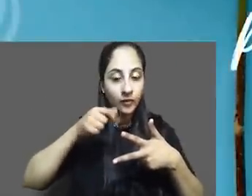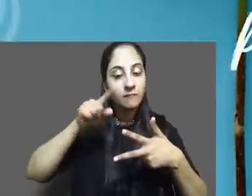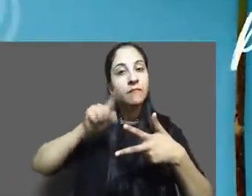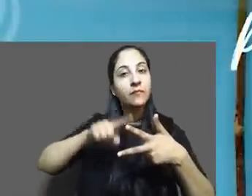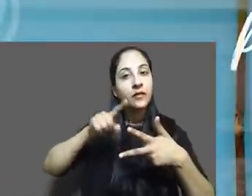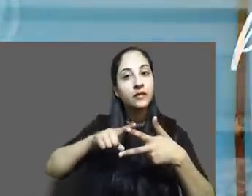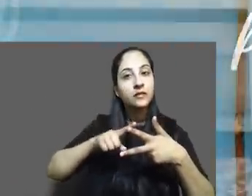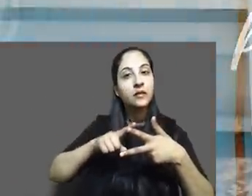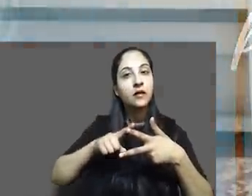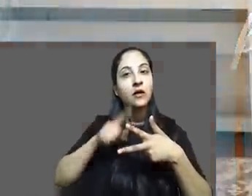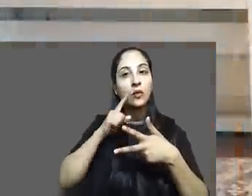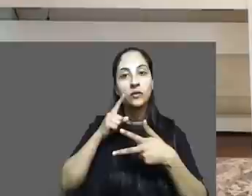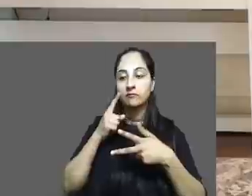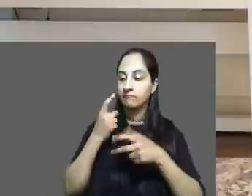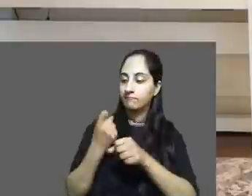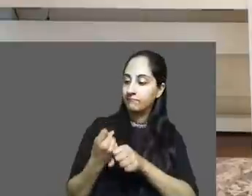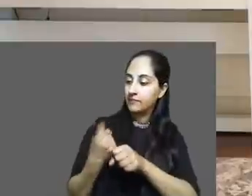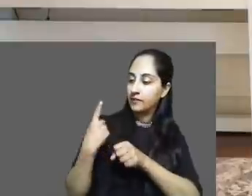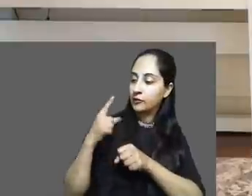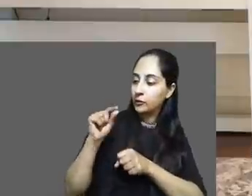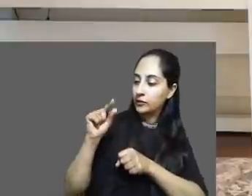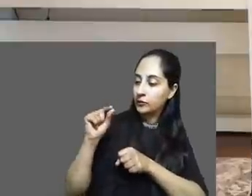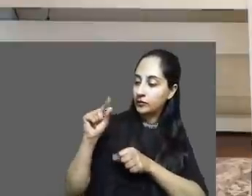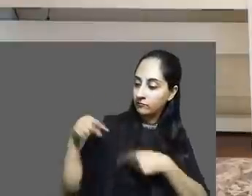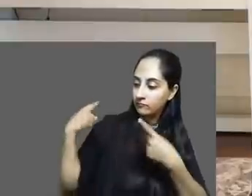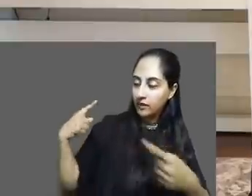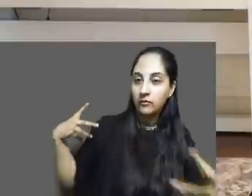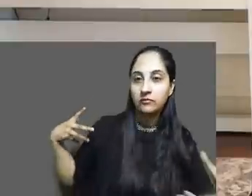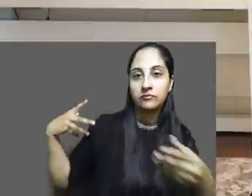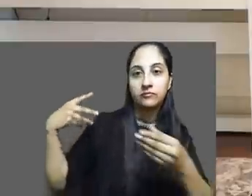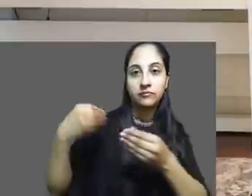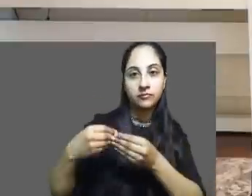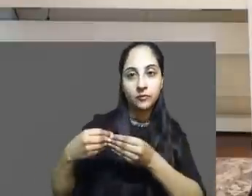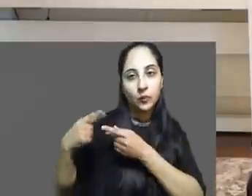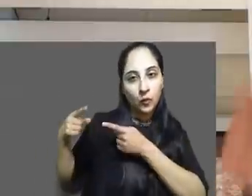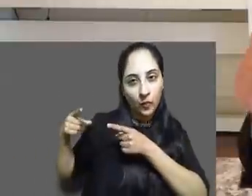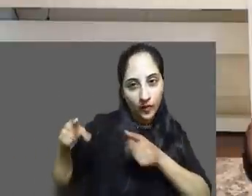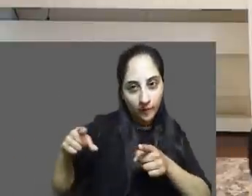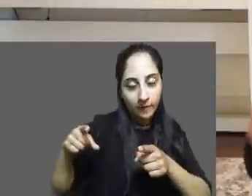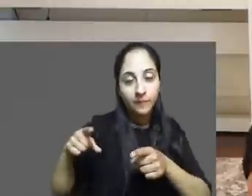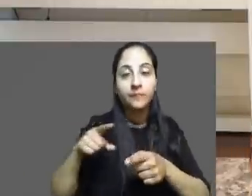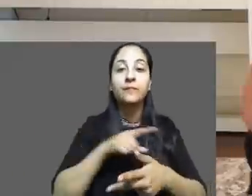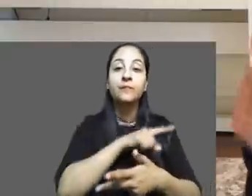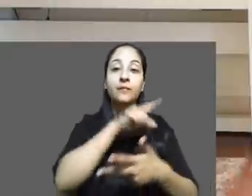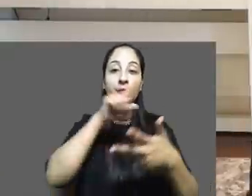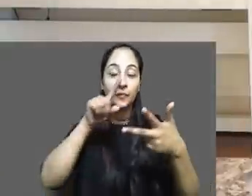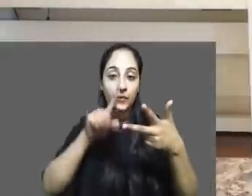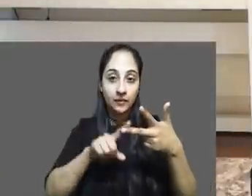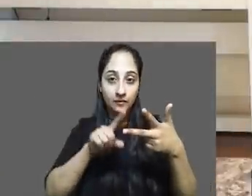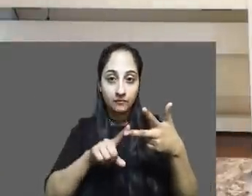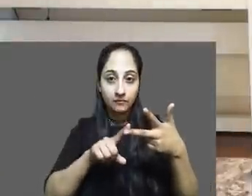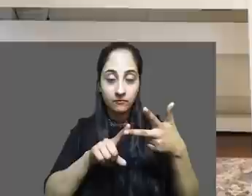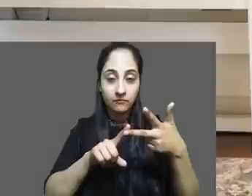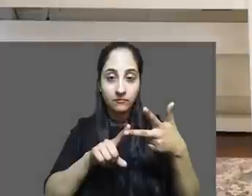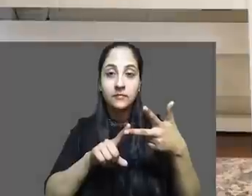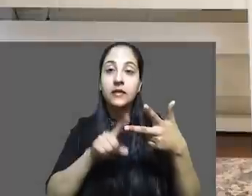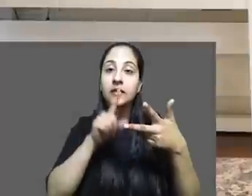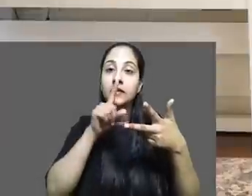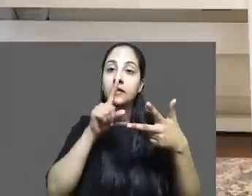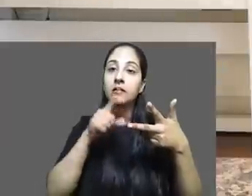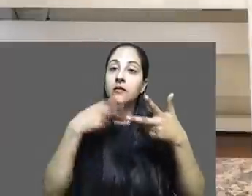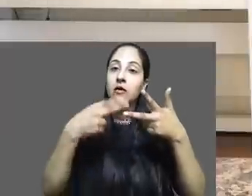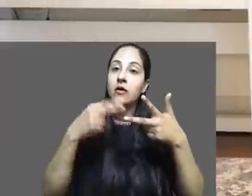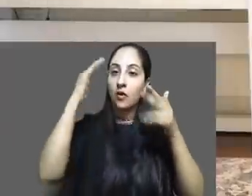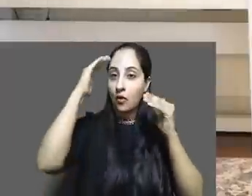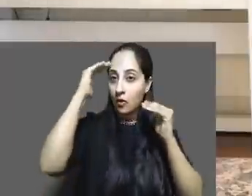Nowruz 2021 through music and poetry. And also on Sunday evening is the Ismaili TV premiere of Hope